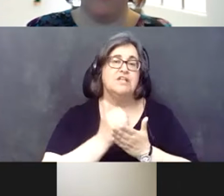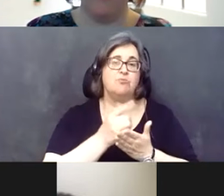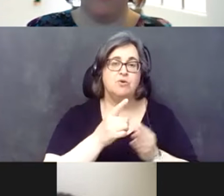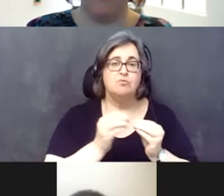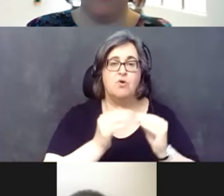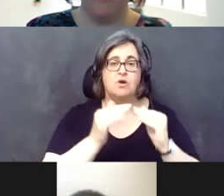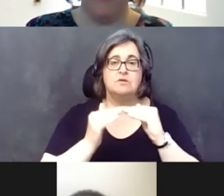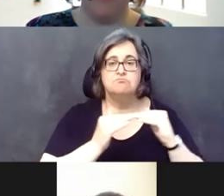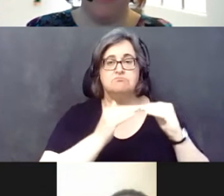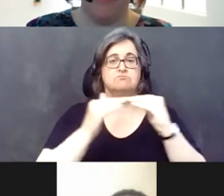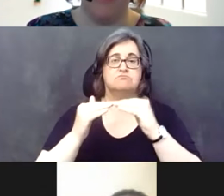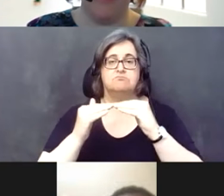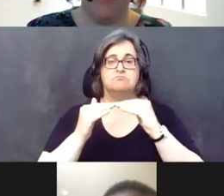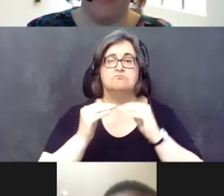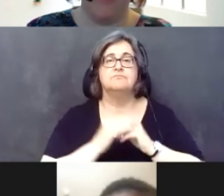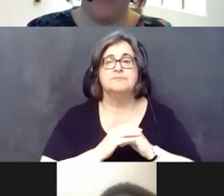equally.